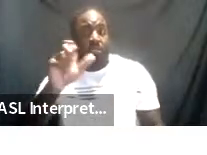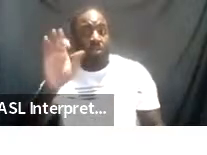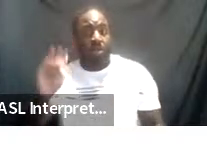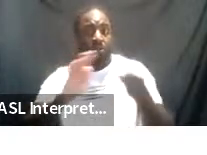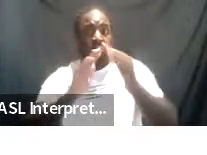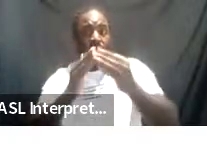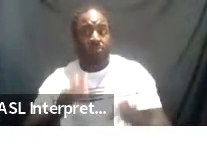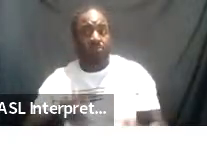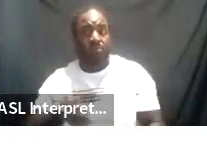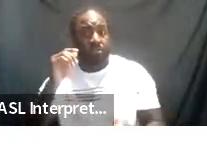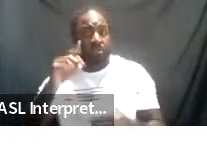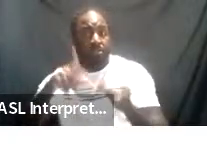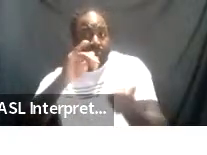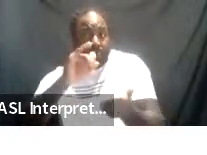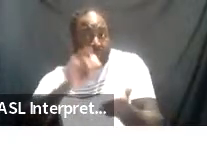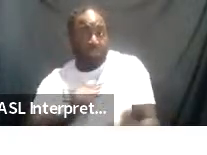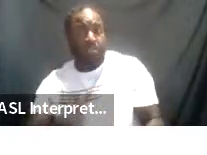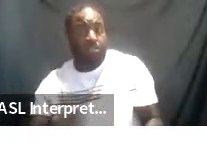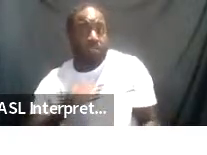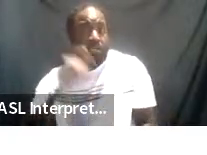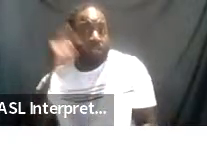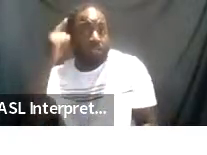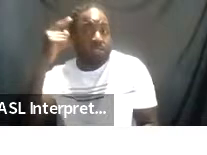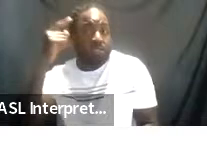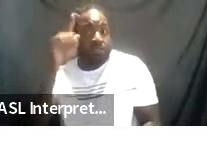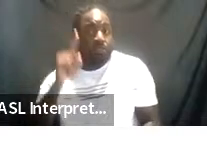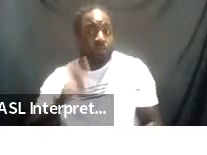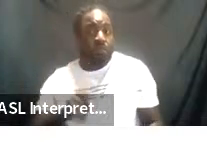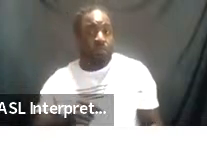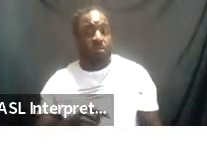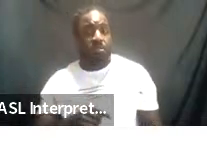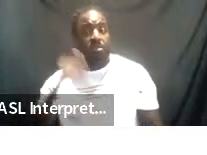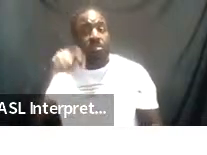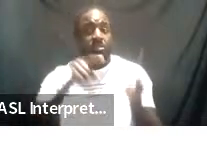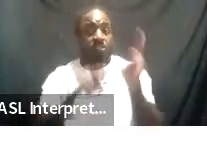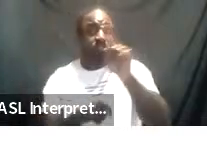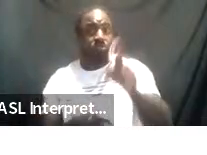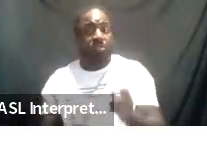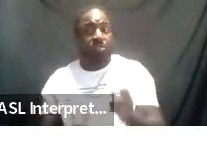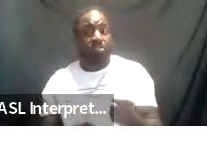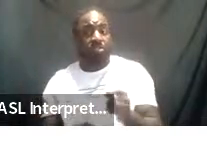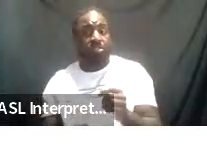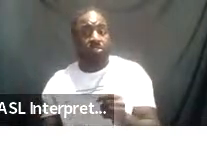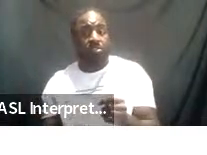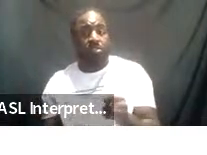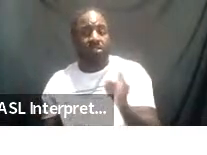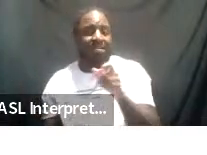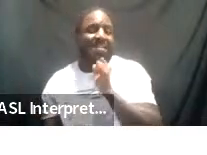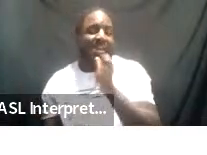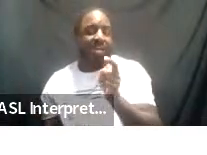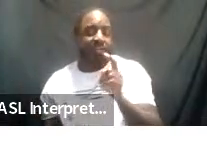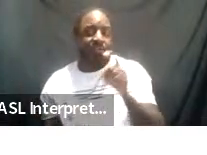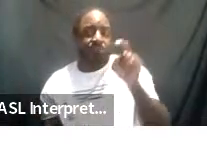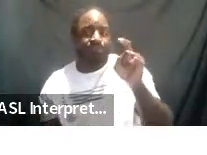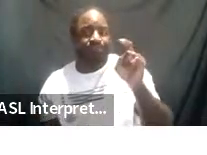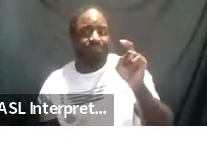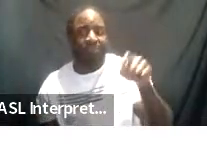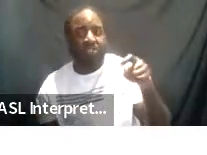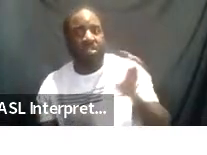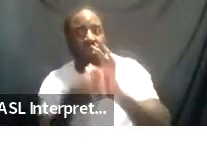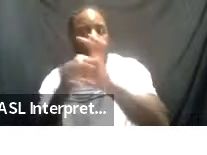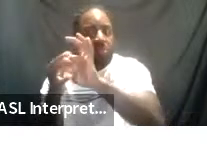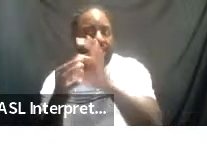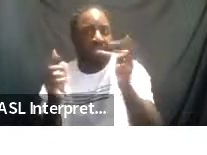I think for these questions are not necessarily related to